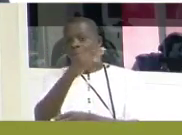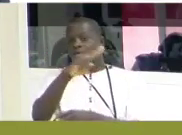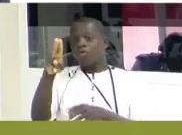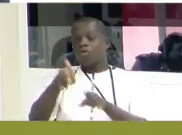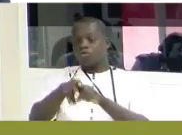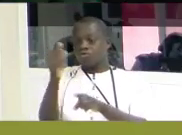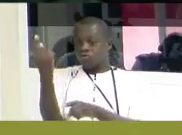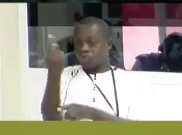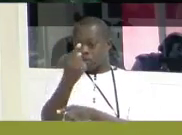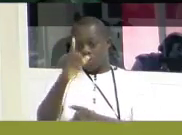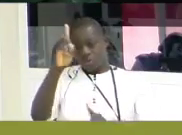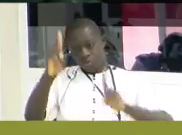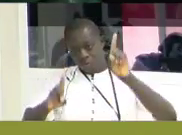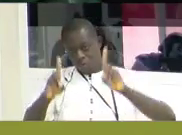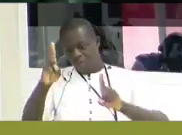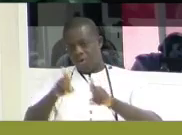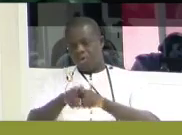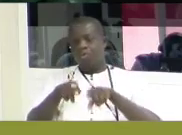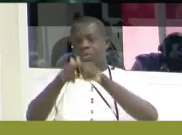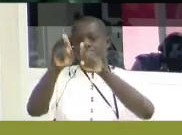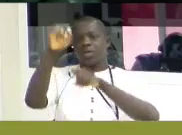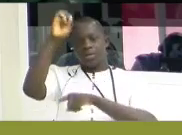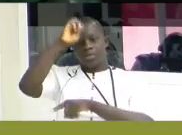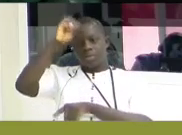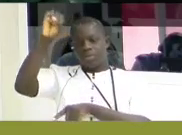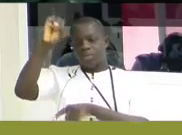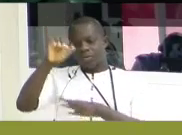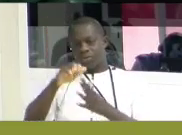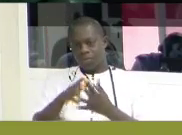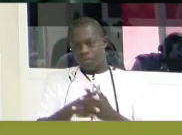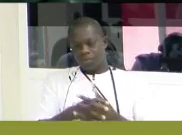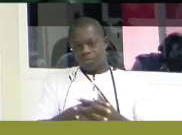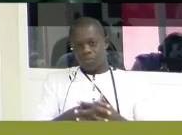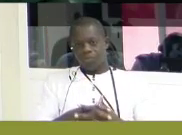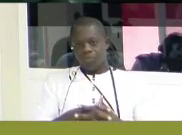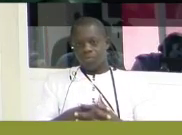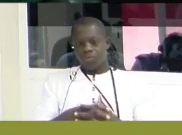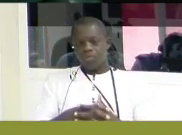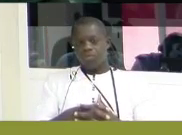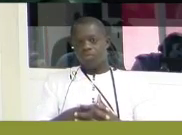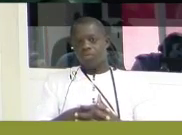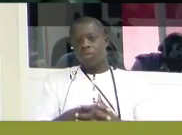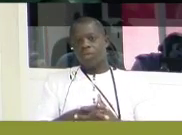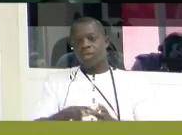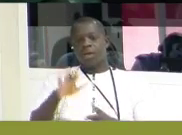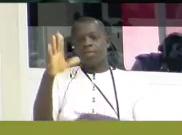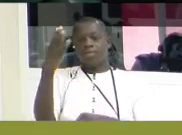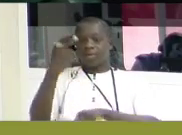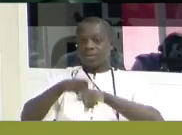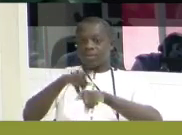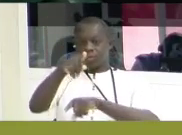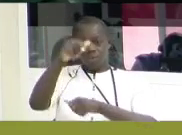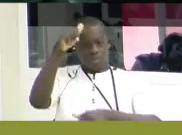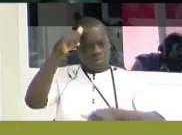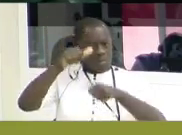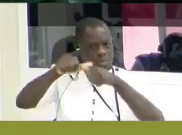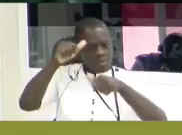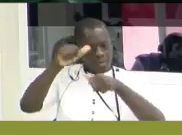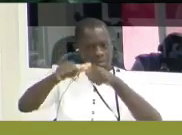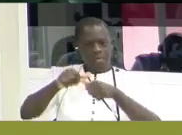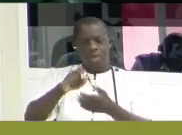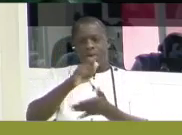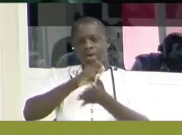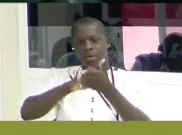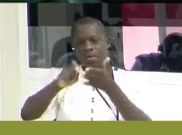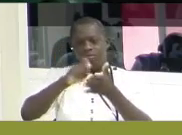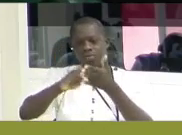time. And during this time, do you remember actually writing a story about